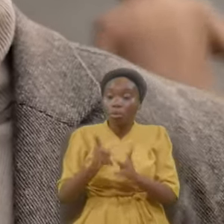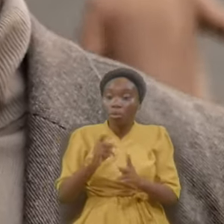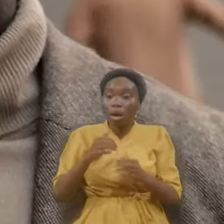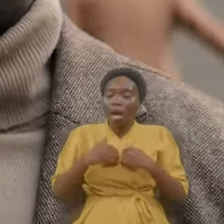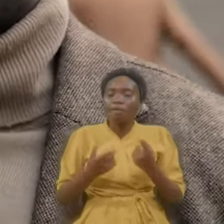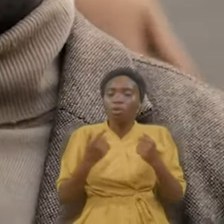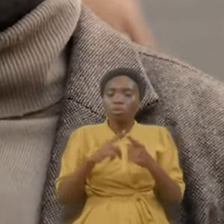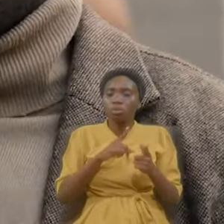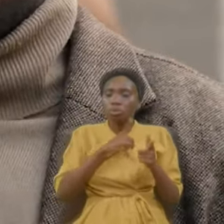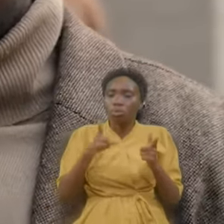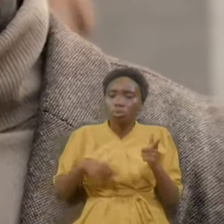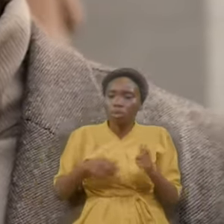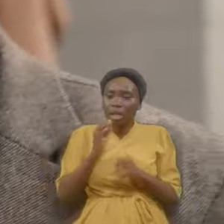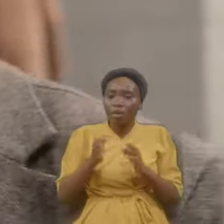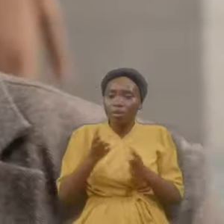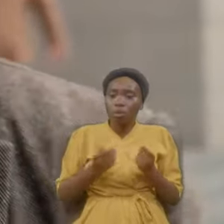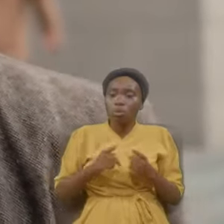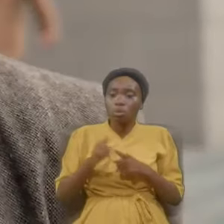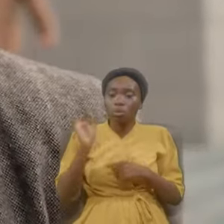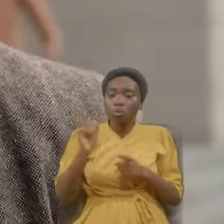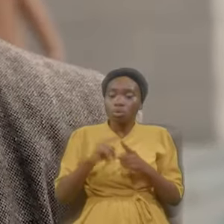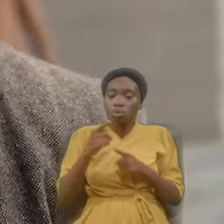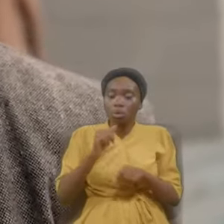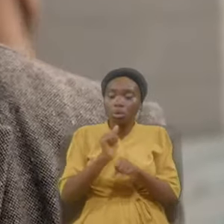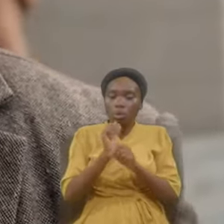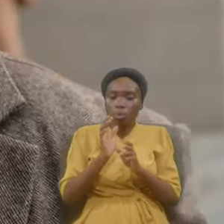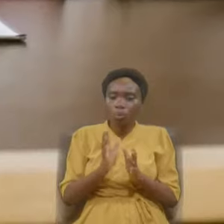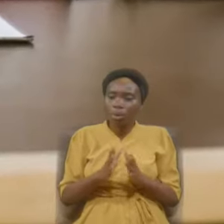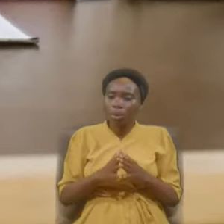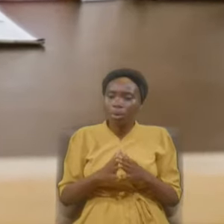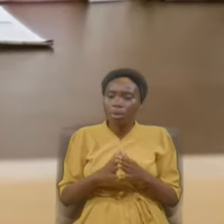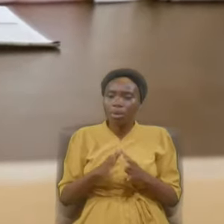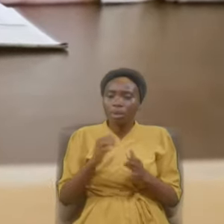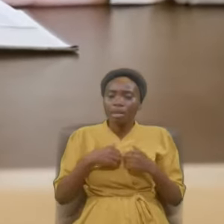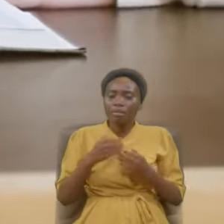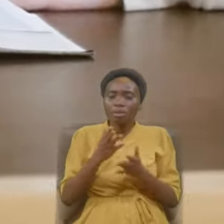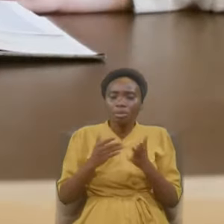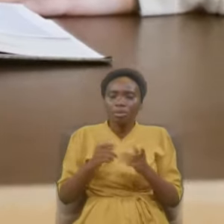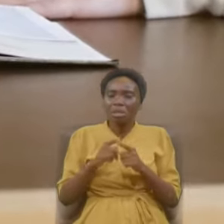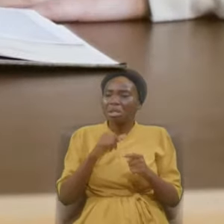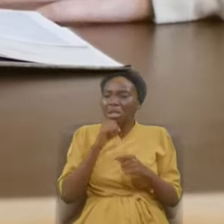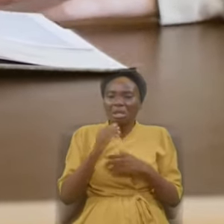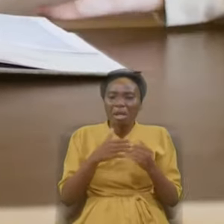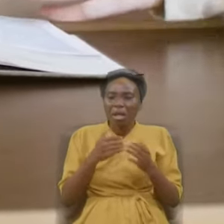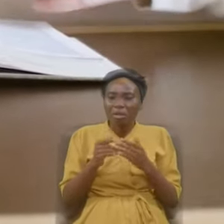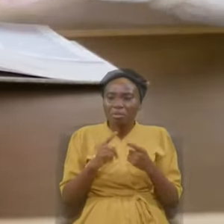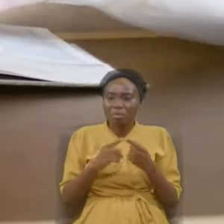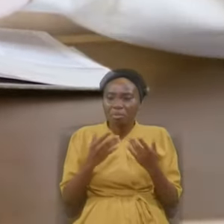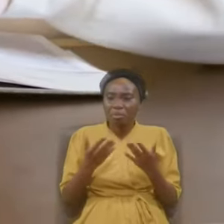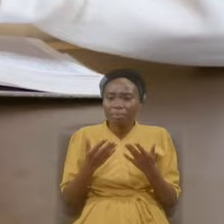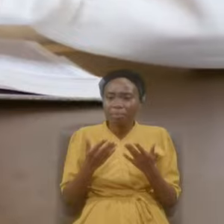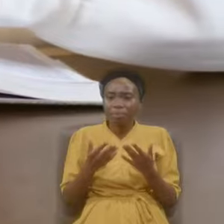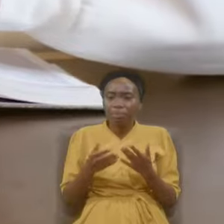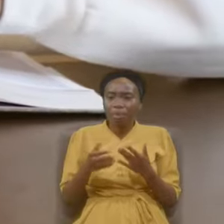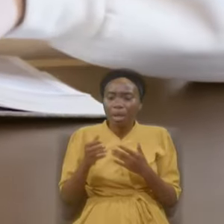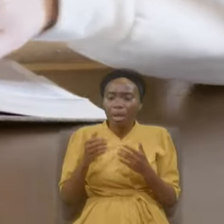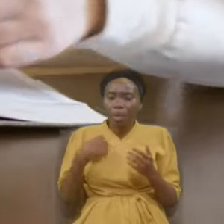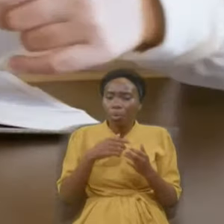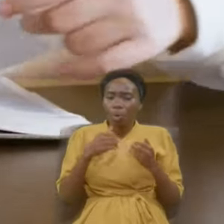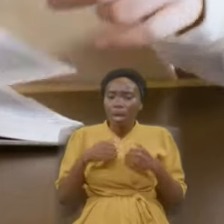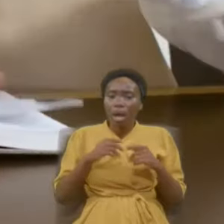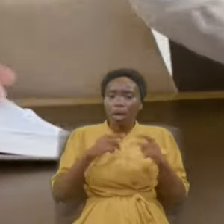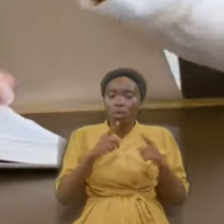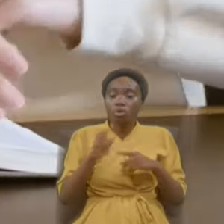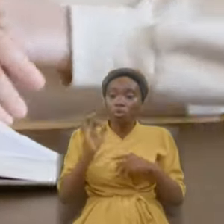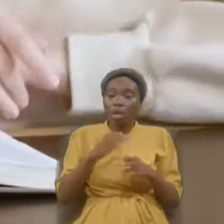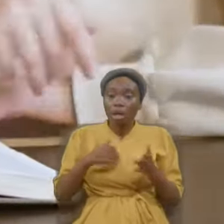to the Lord. If they want to finish their work, let them do the follow-up themselves. It doesn't always work that way. We have done the preaching, and